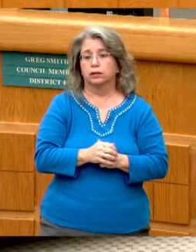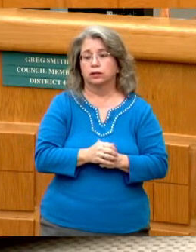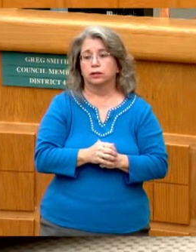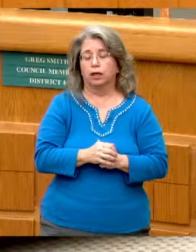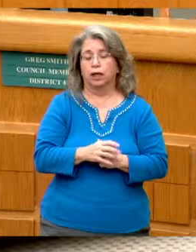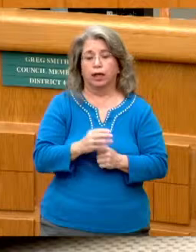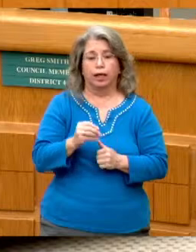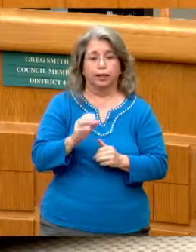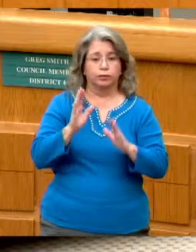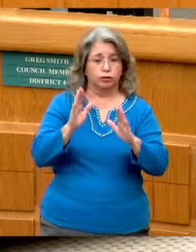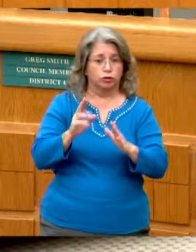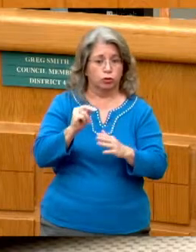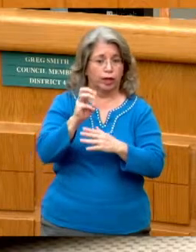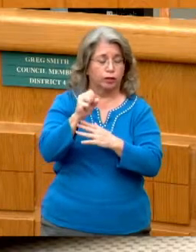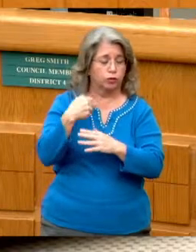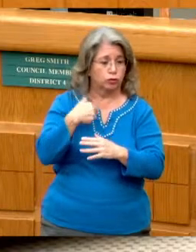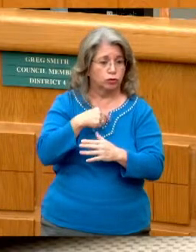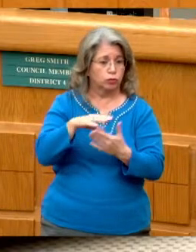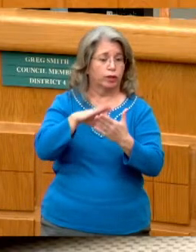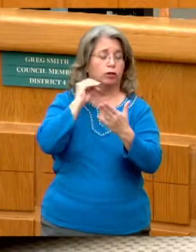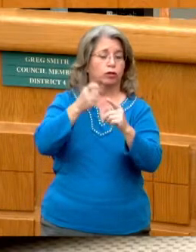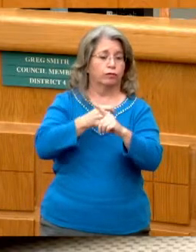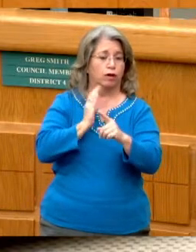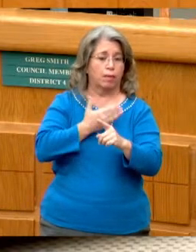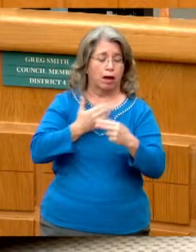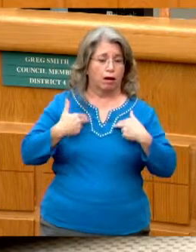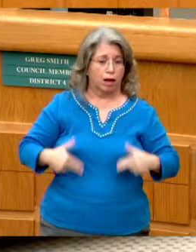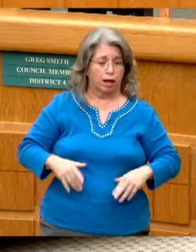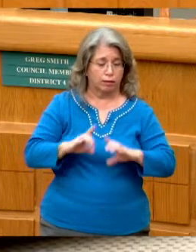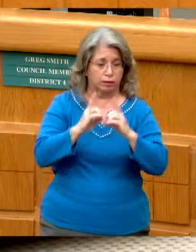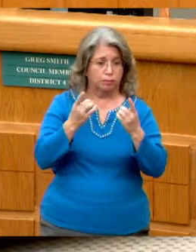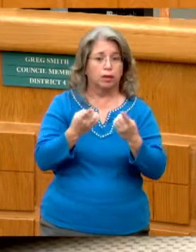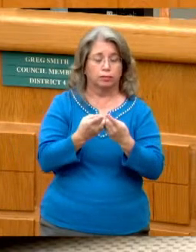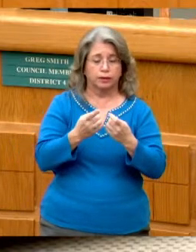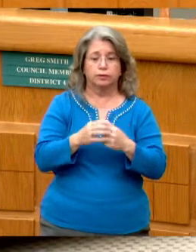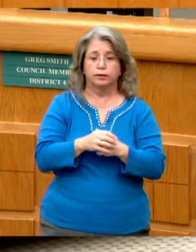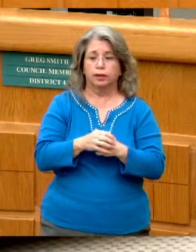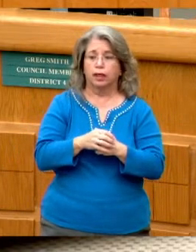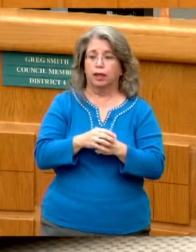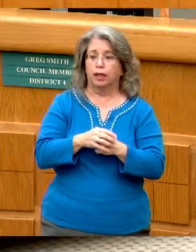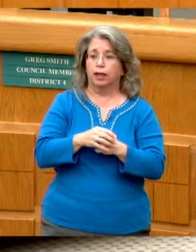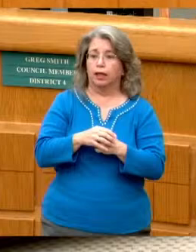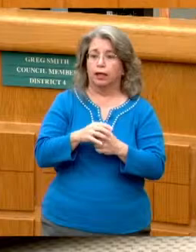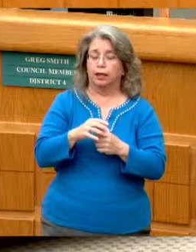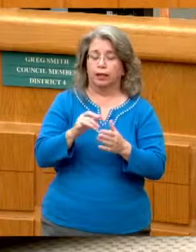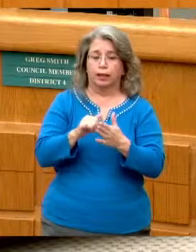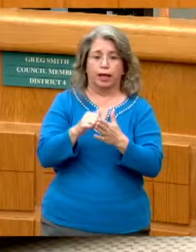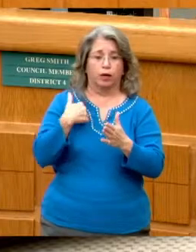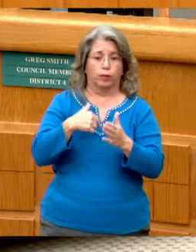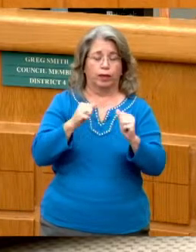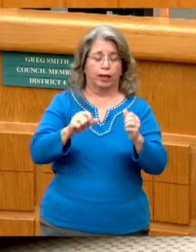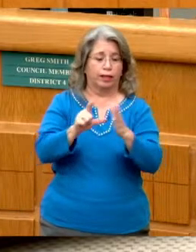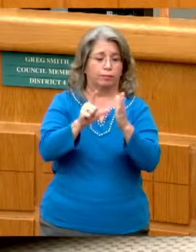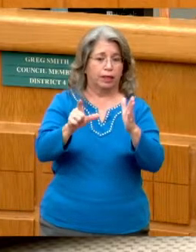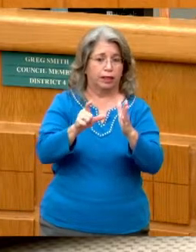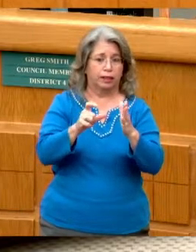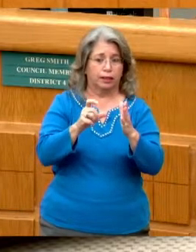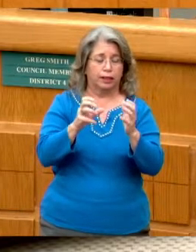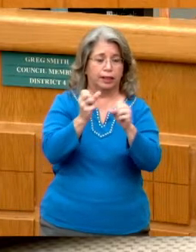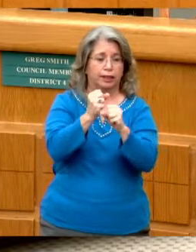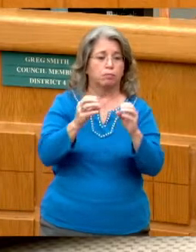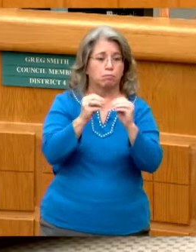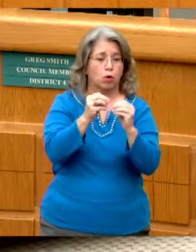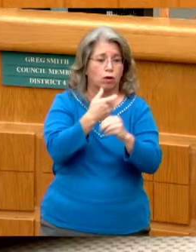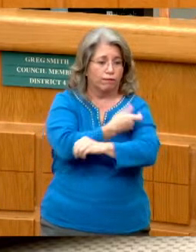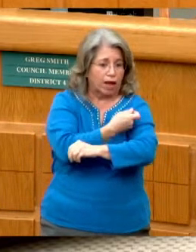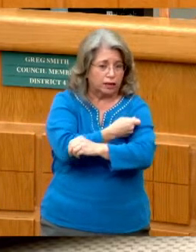and various city and county officials was rewarded immediately with more vaccines to our community.